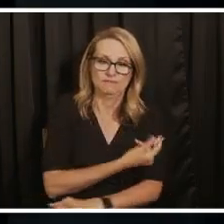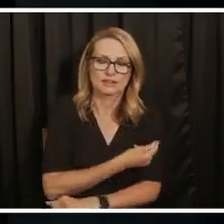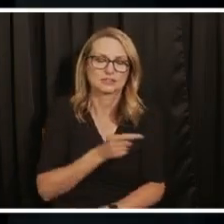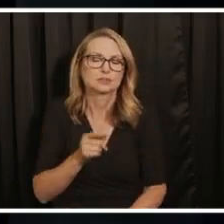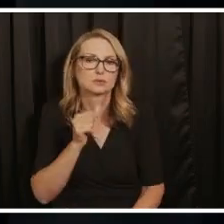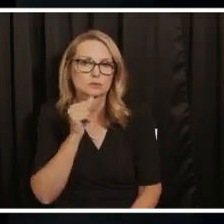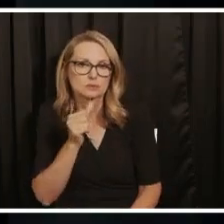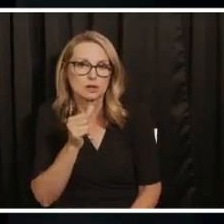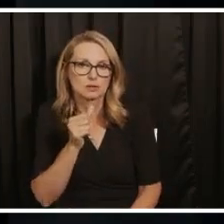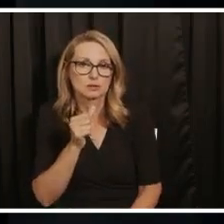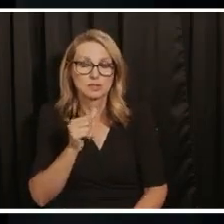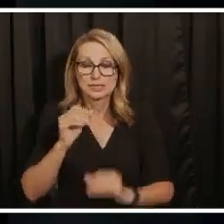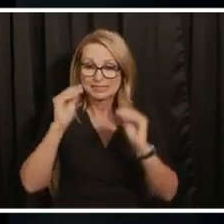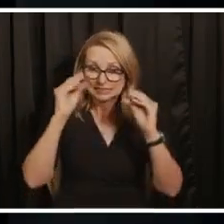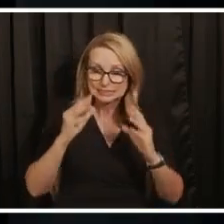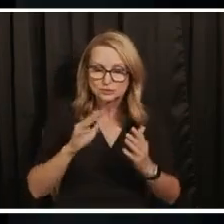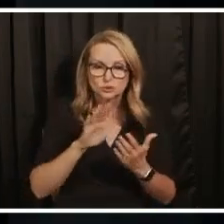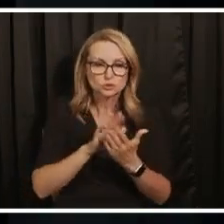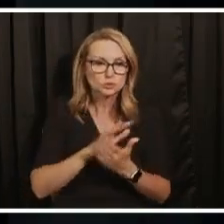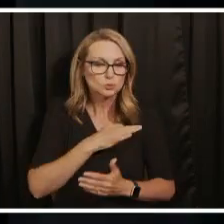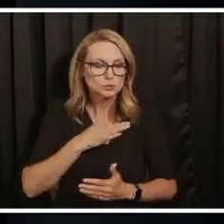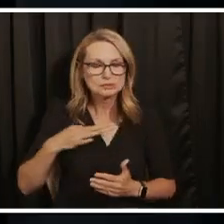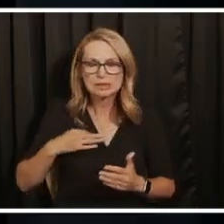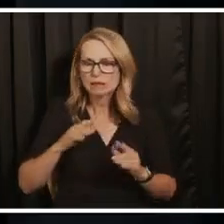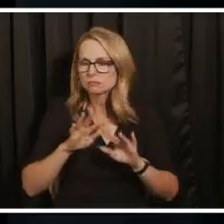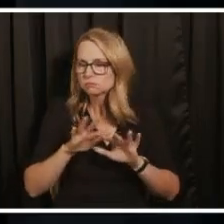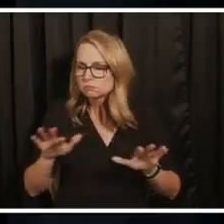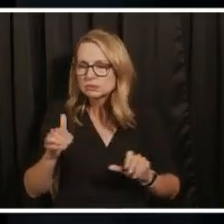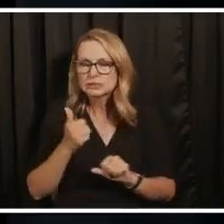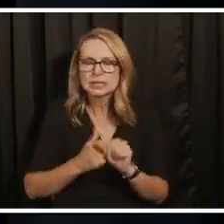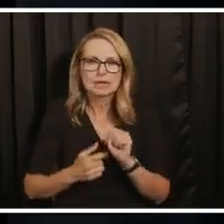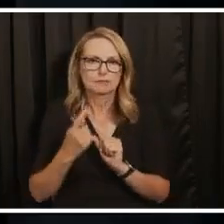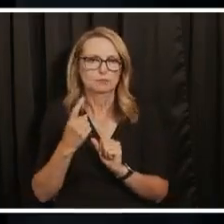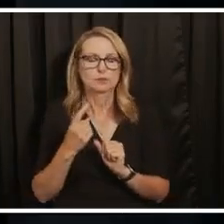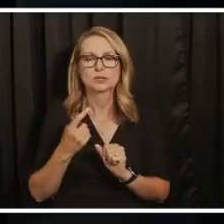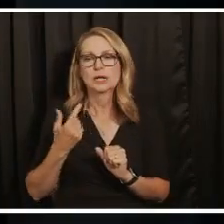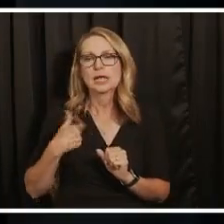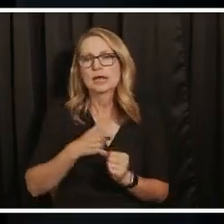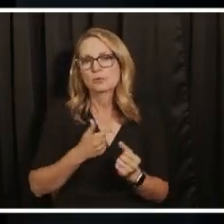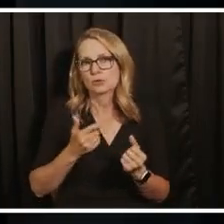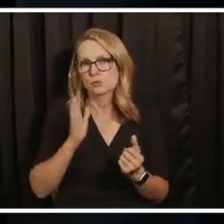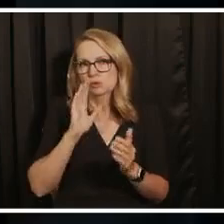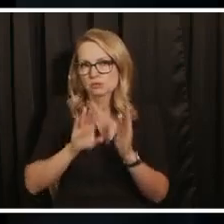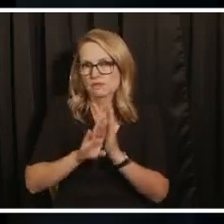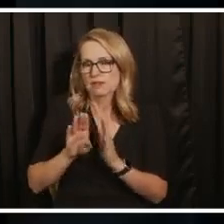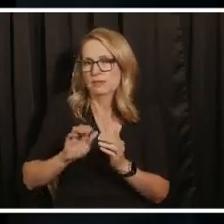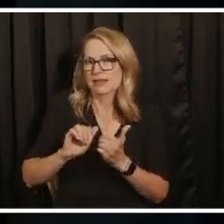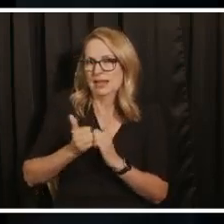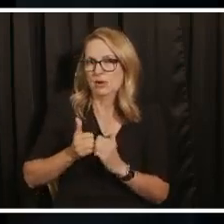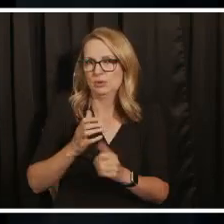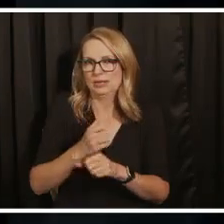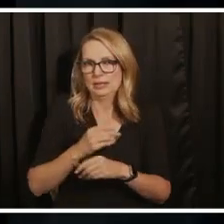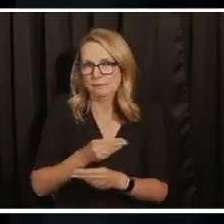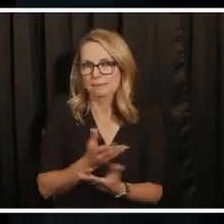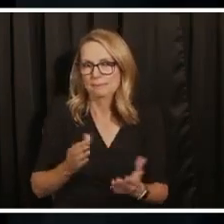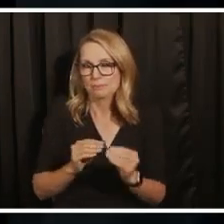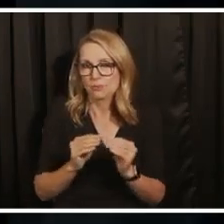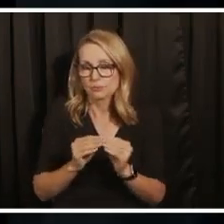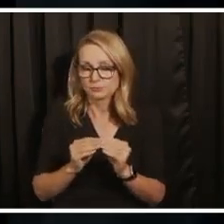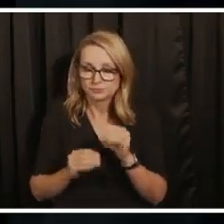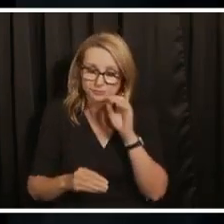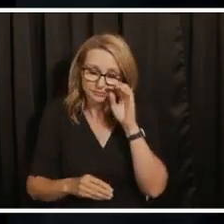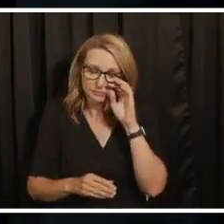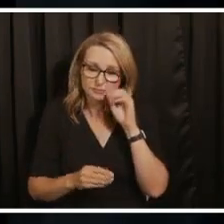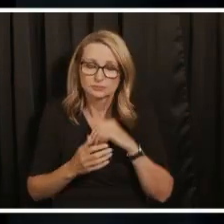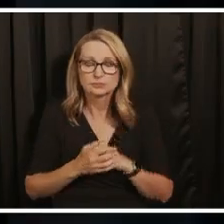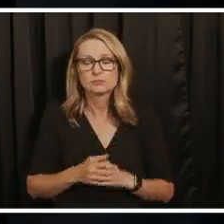personnel, and we are exploring how we can provide more of those. As you know, CDPHE